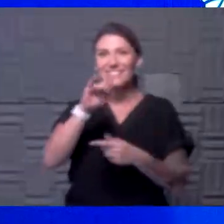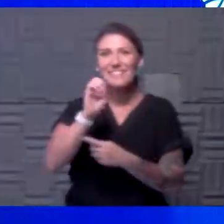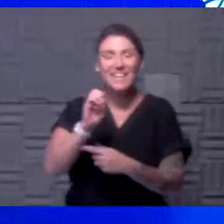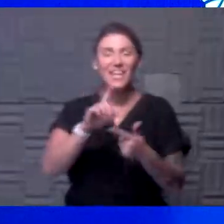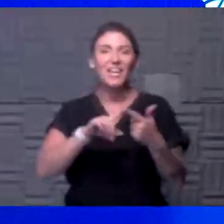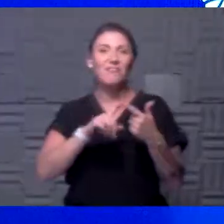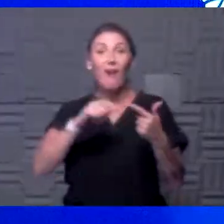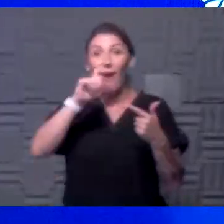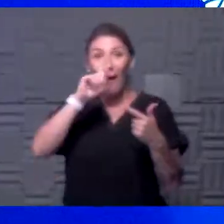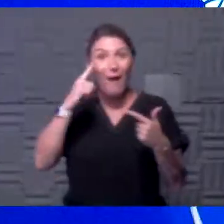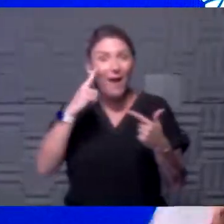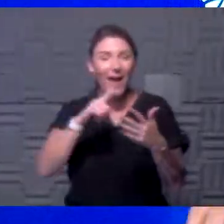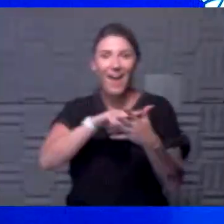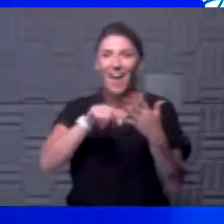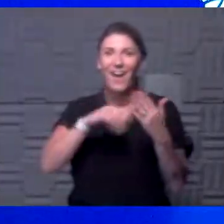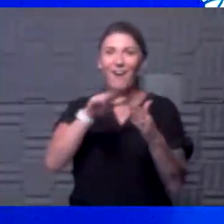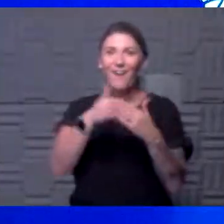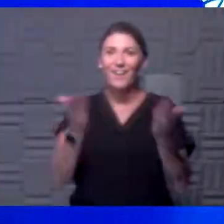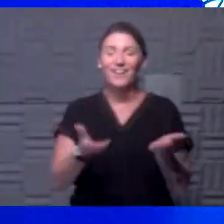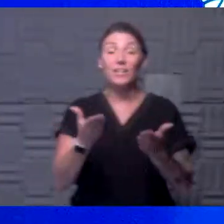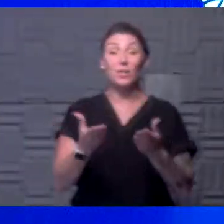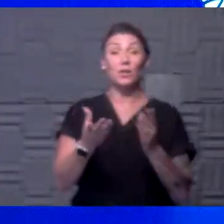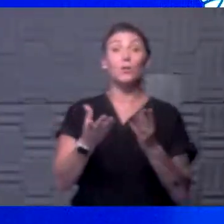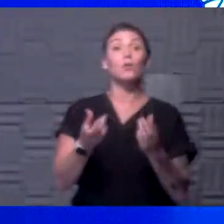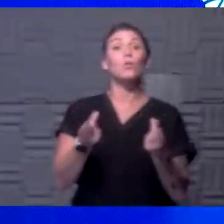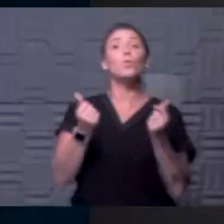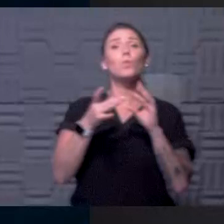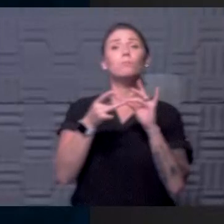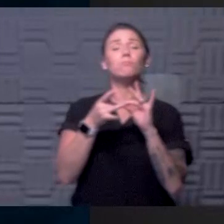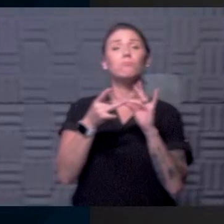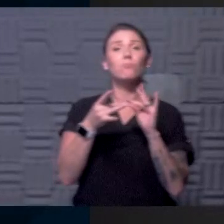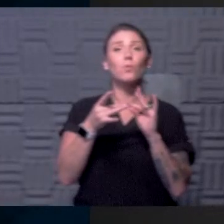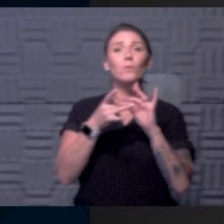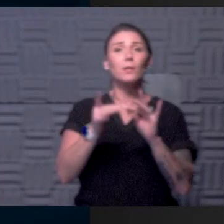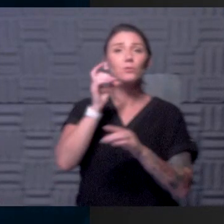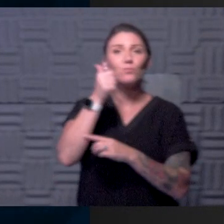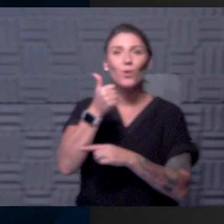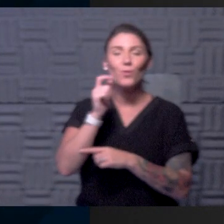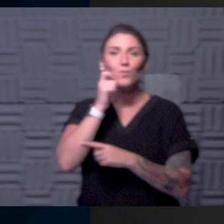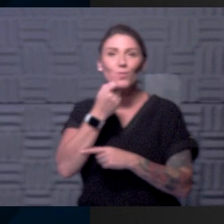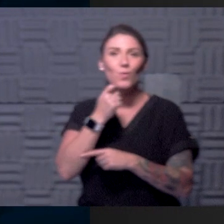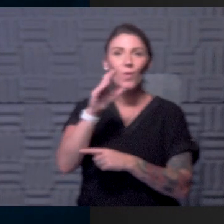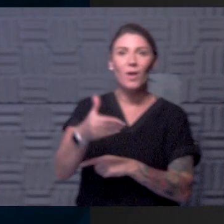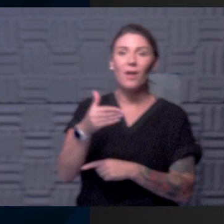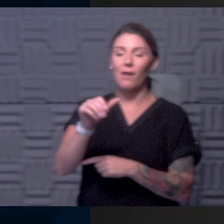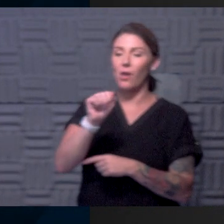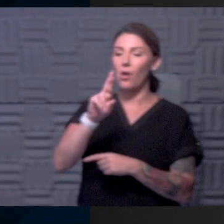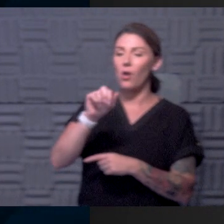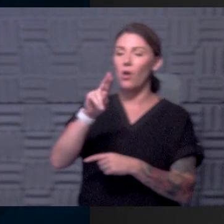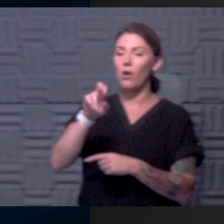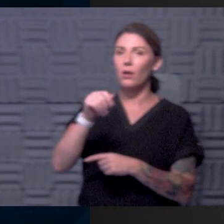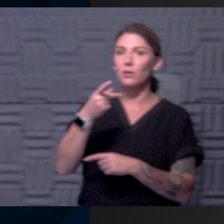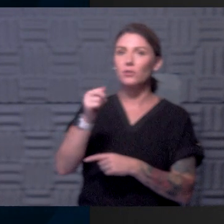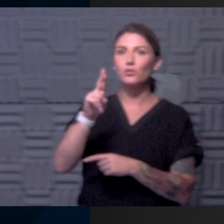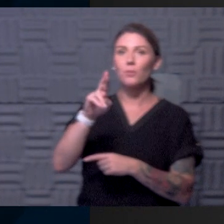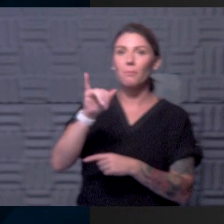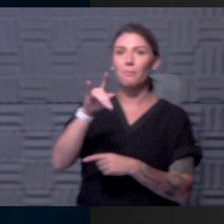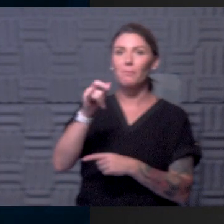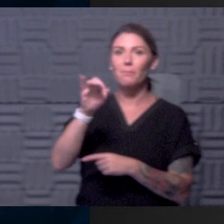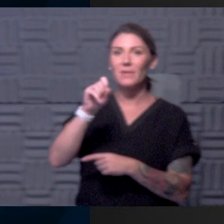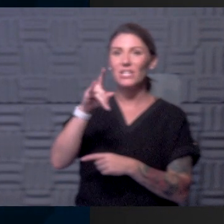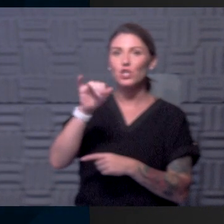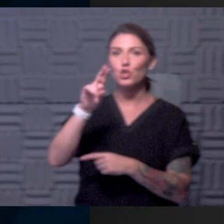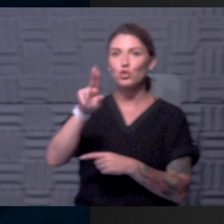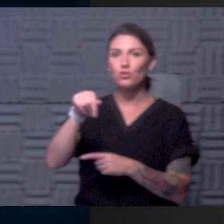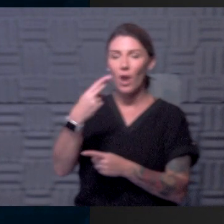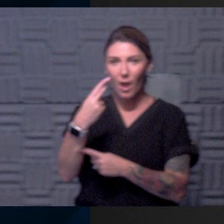always here. So a couple of quick notes about tomorrow. We have some pretty cool guests. The Archbishop Joseph Fred Nauman, who's the